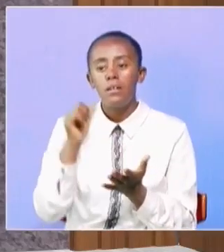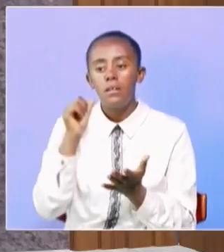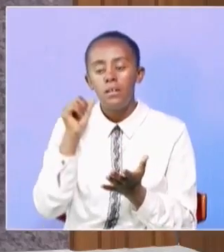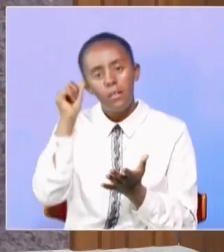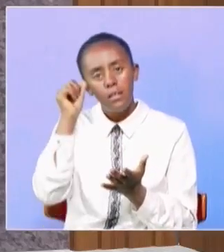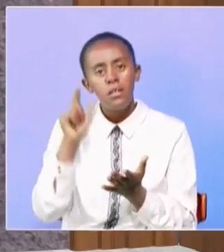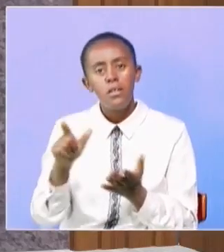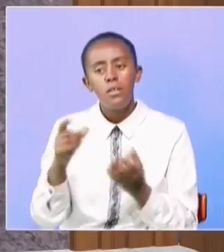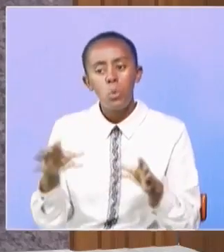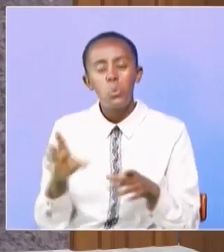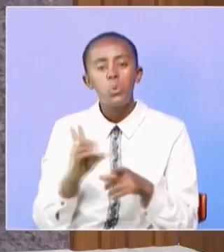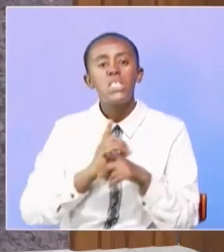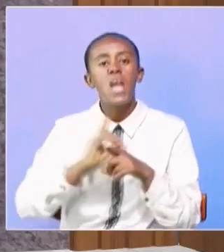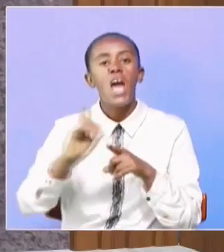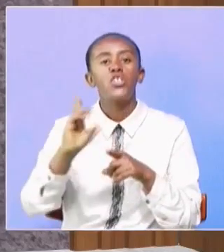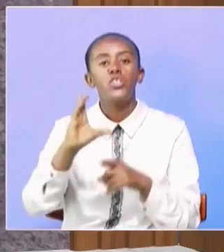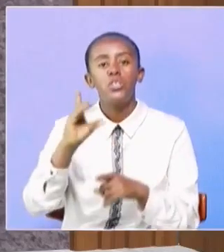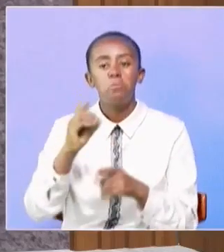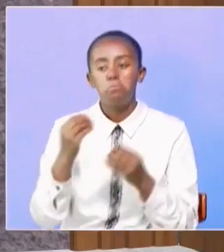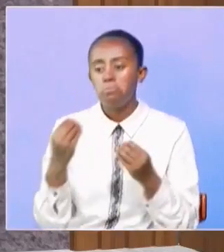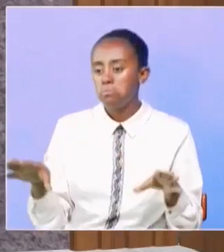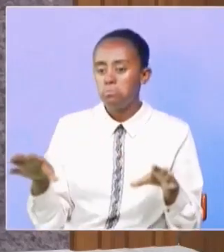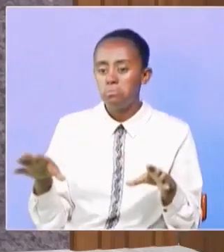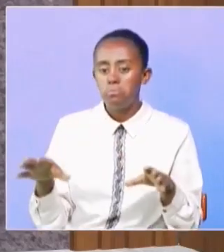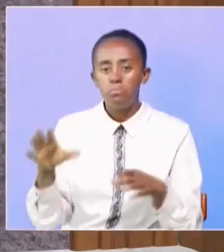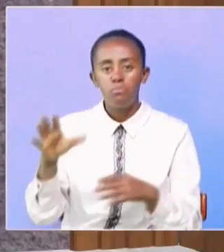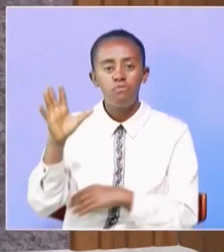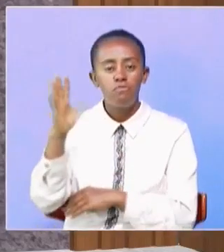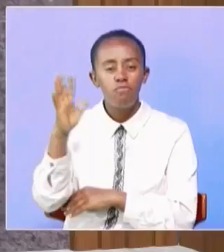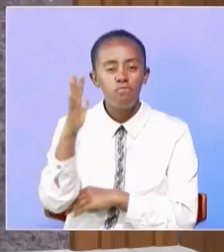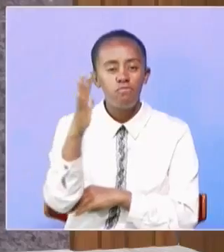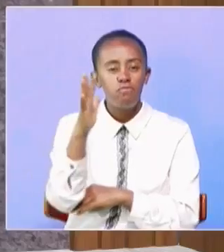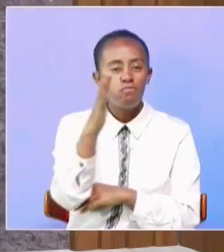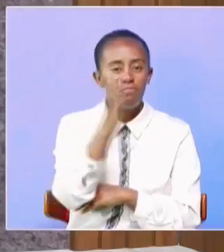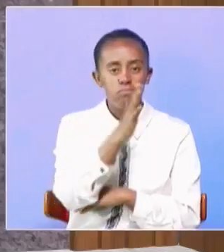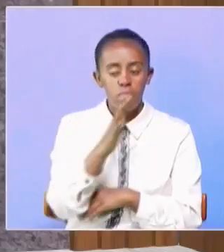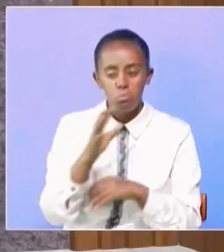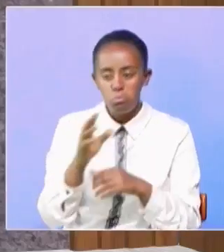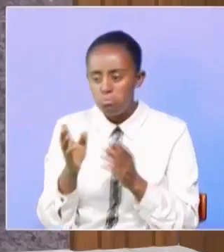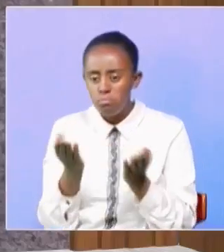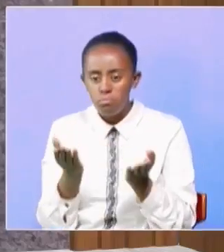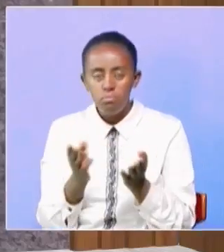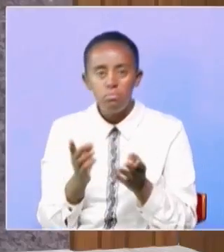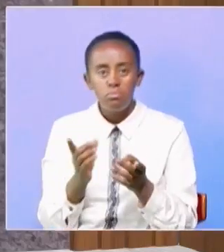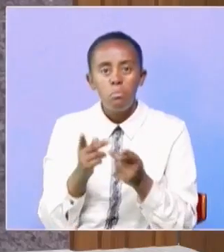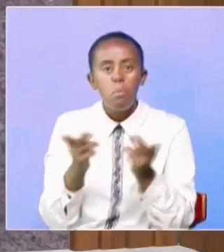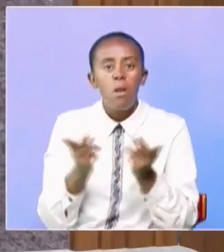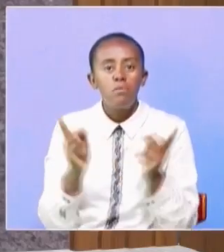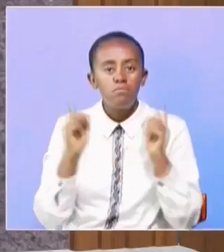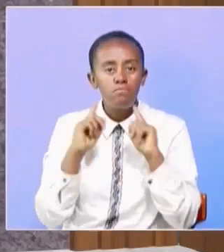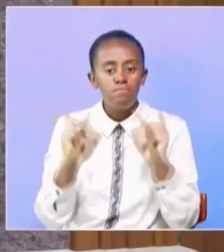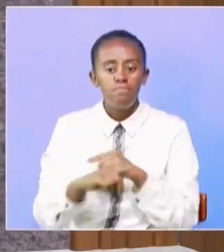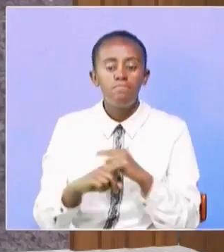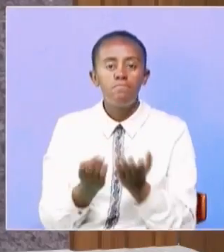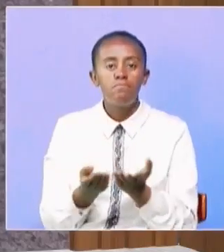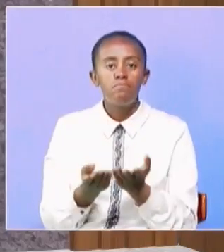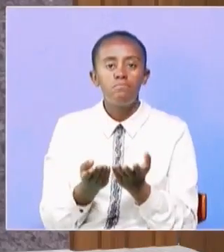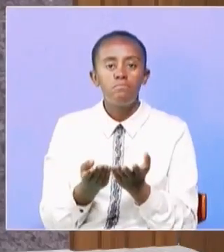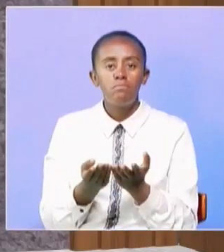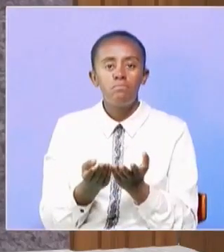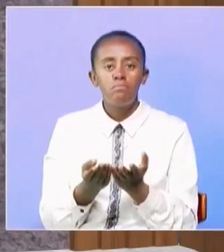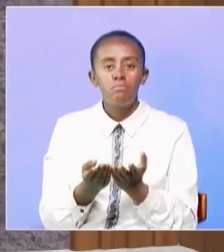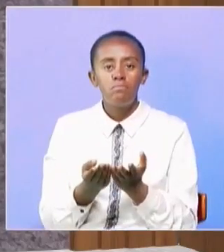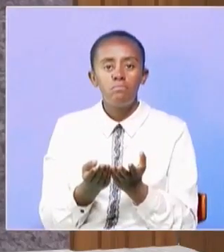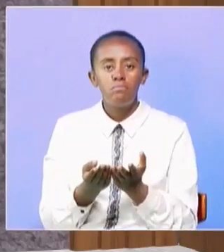his bearing, his direction, his sense of direction in the forest. Sometimes, since forests don't have